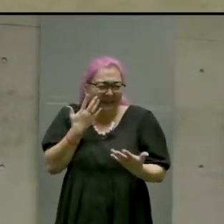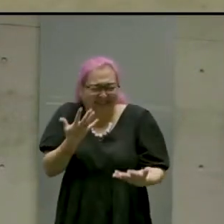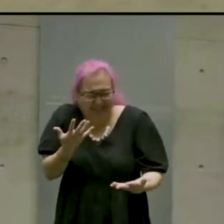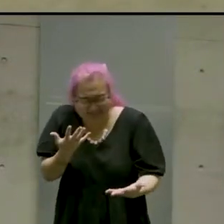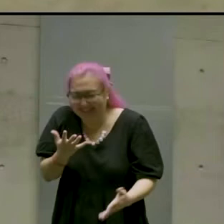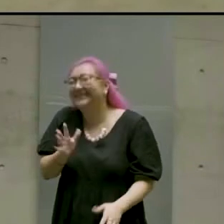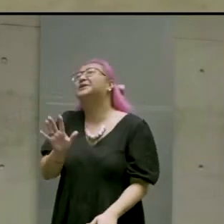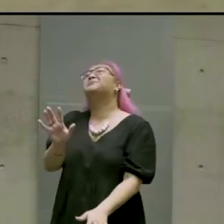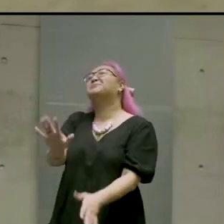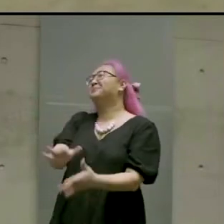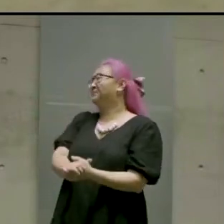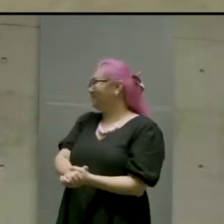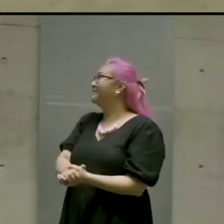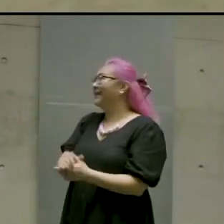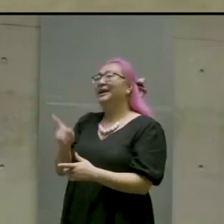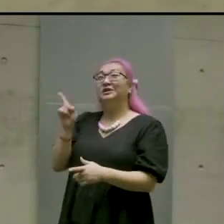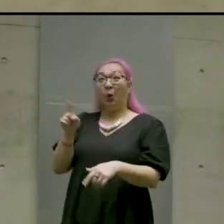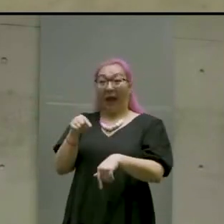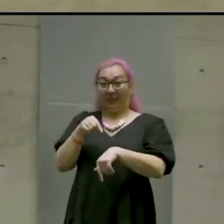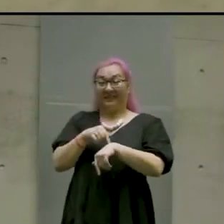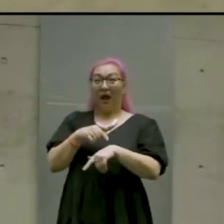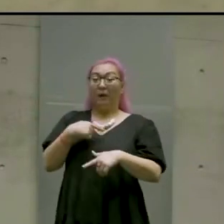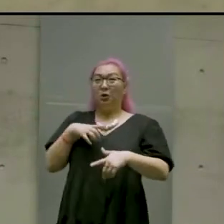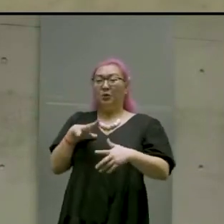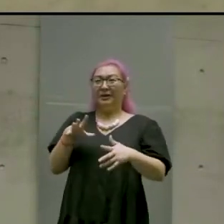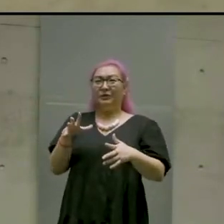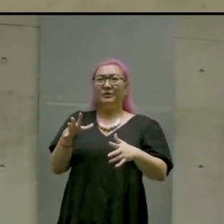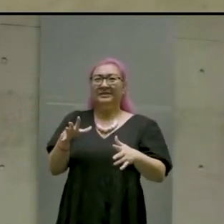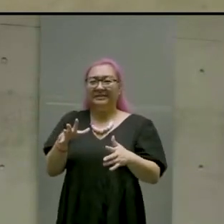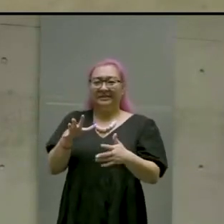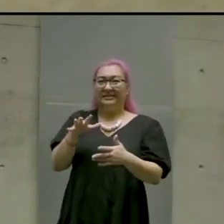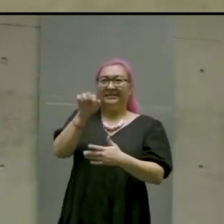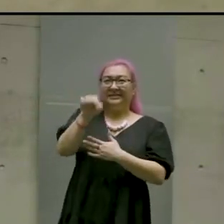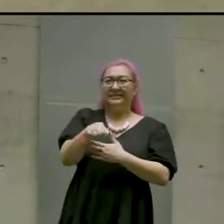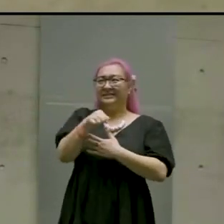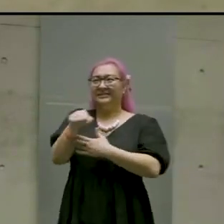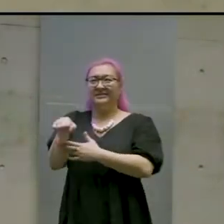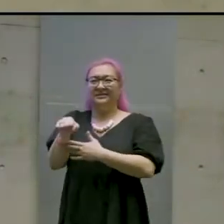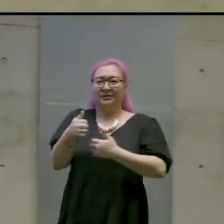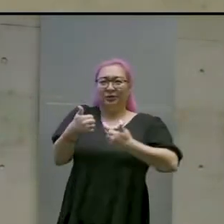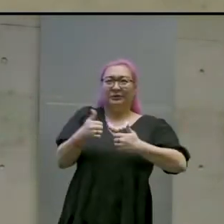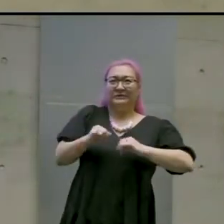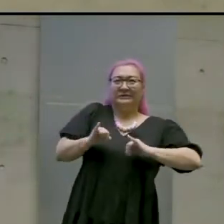And it's difficult, right? In that moment, you have to kind of weigh up the good and the bad at the same time.